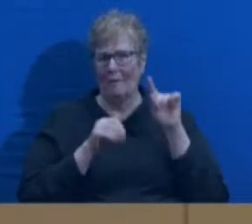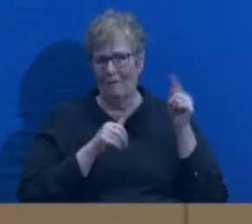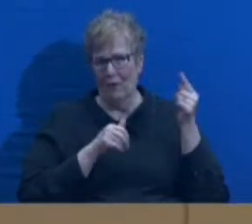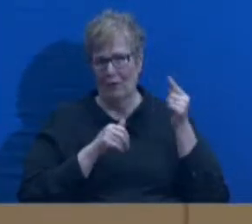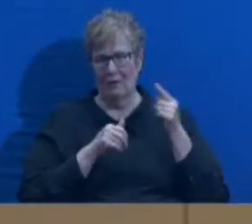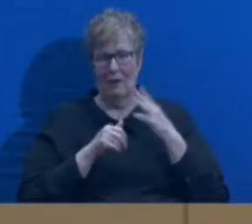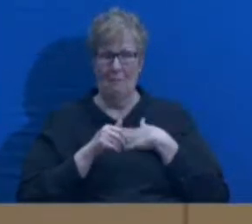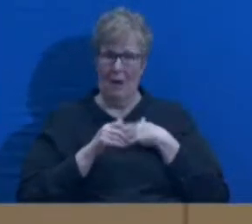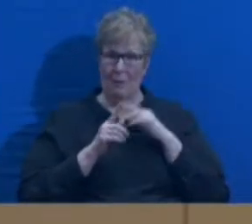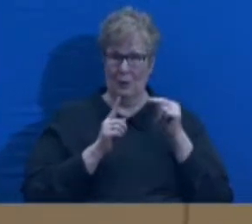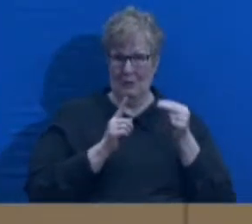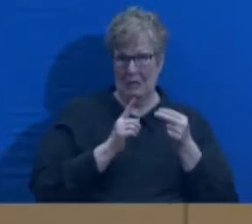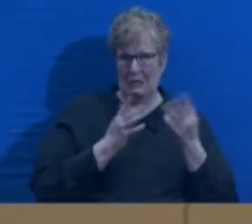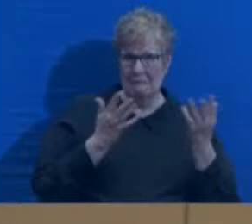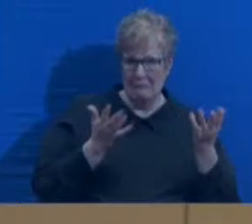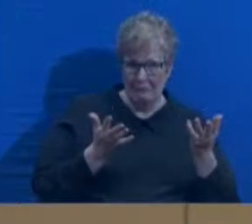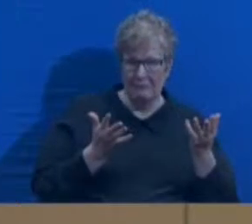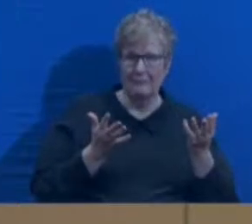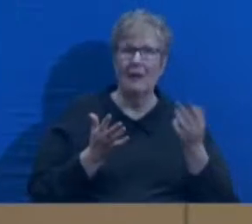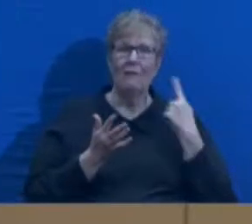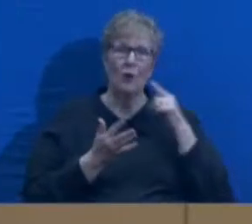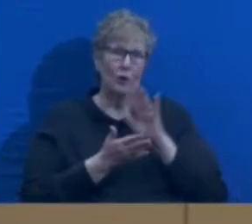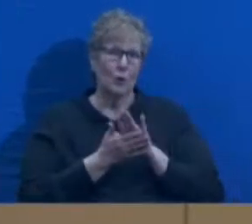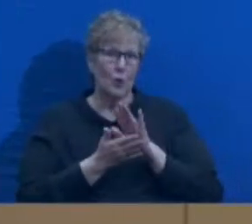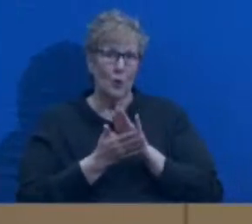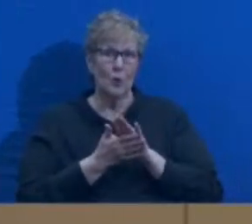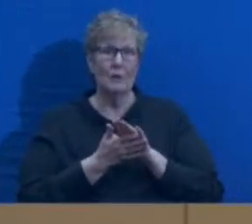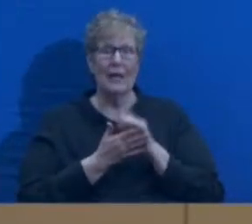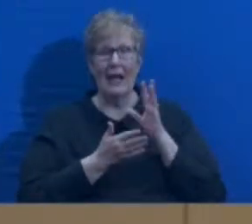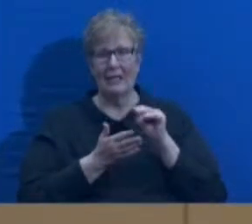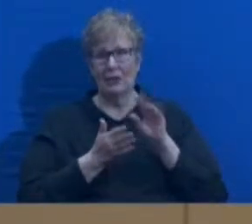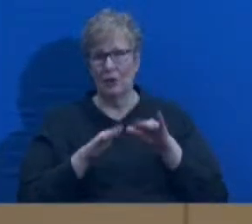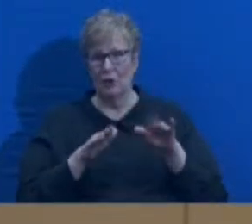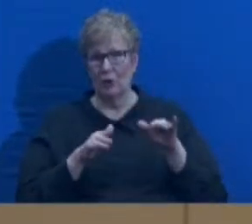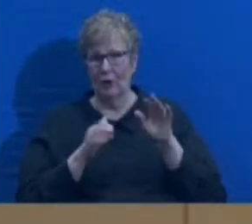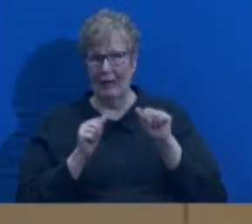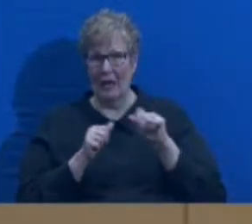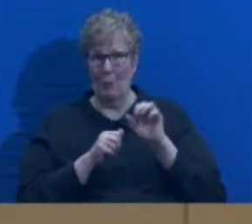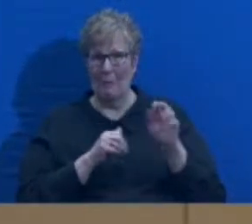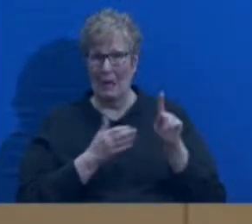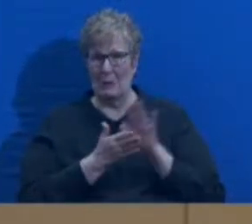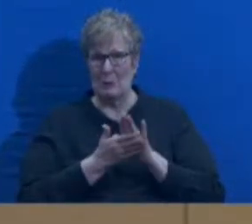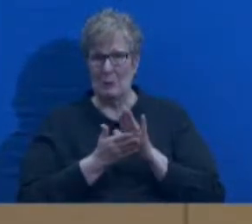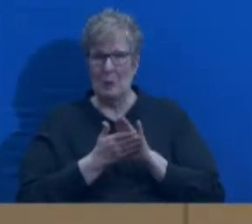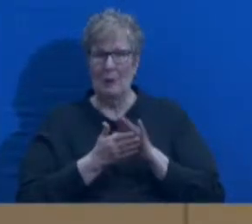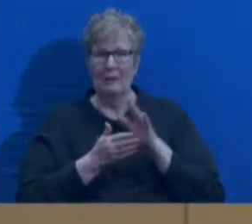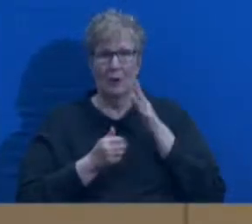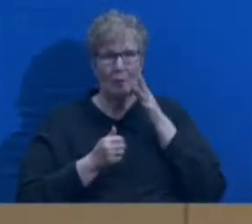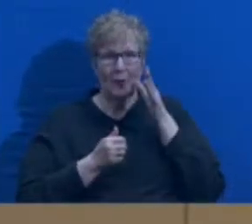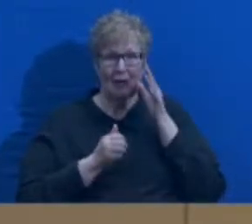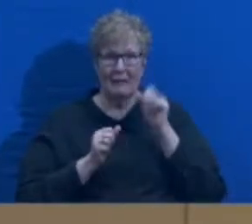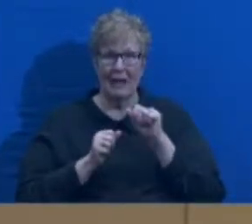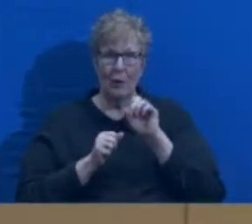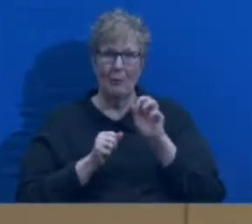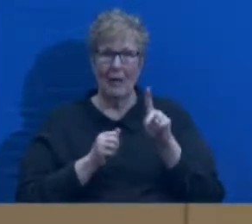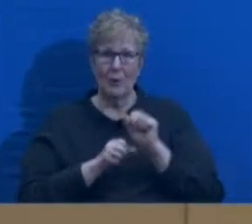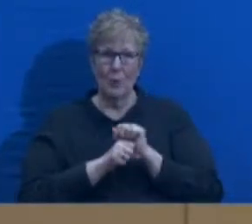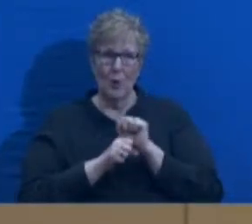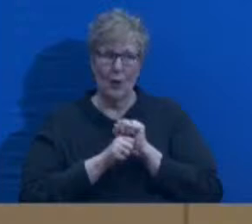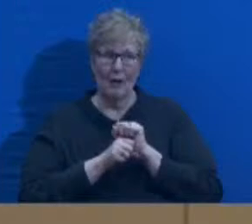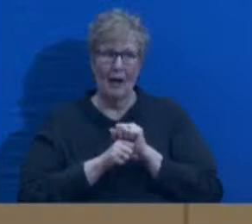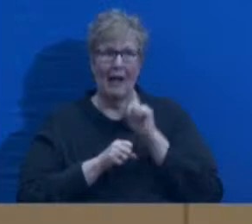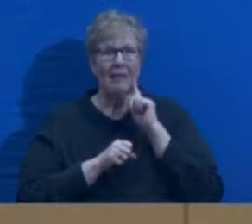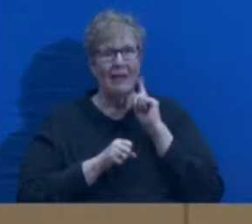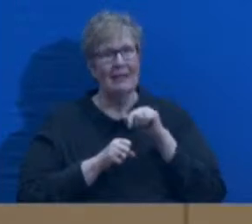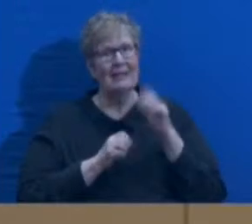my perspective, in terms of schools and our children being able to go back to school and our parents to be able to go back to work, I think that needs to